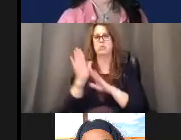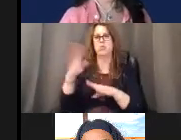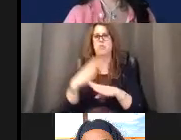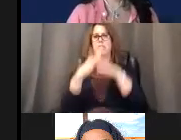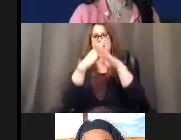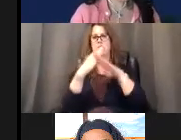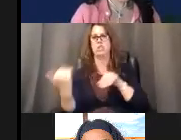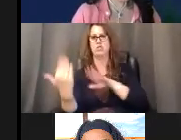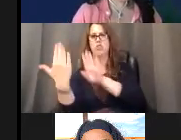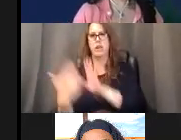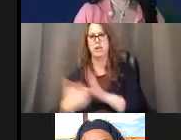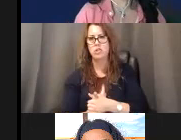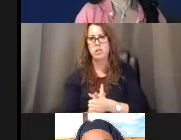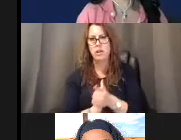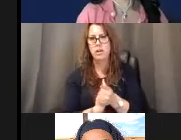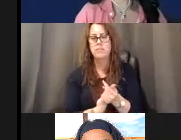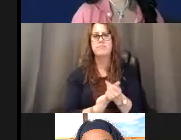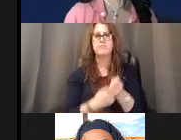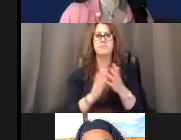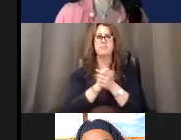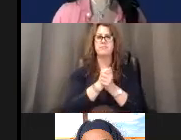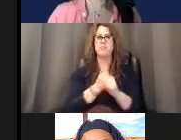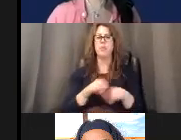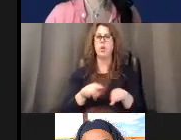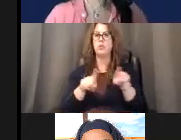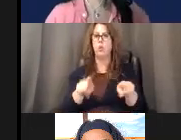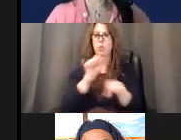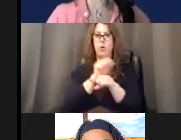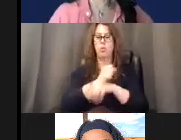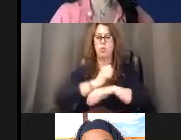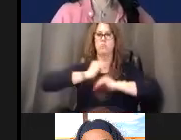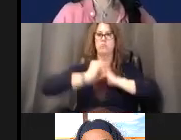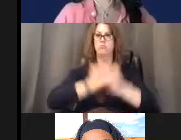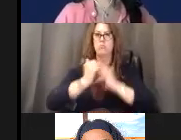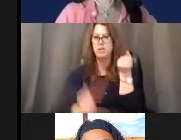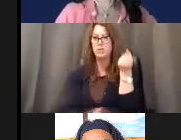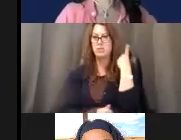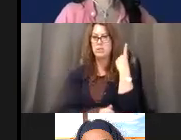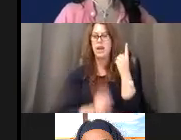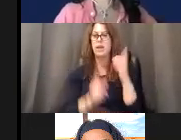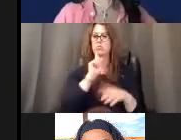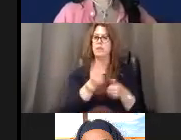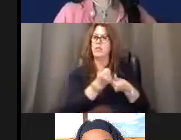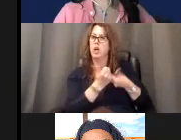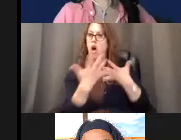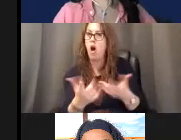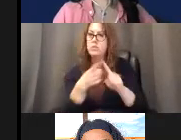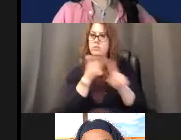through the deepest ends of these systems and fully understand the root causes and the issues that we know,